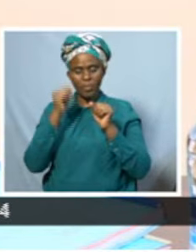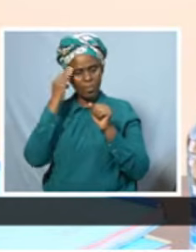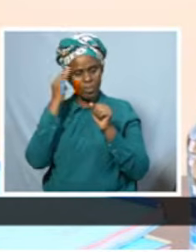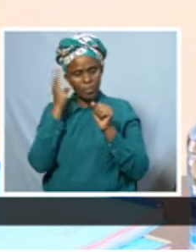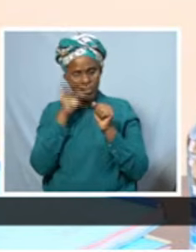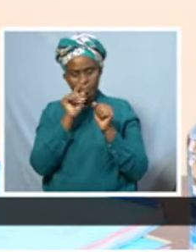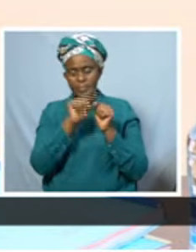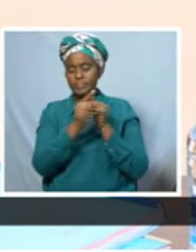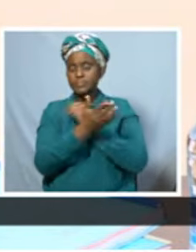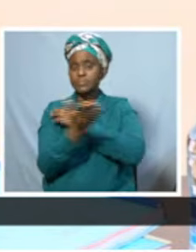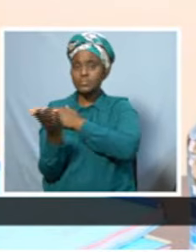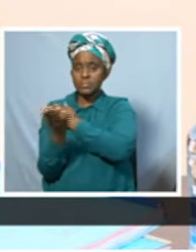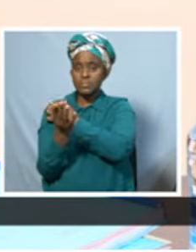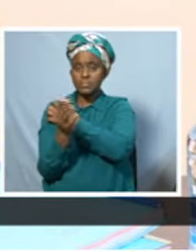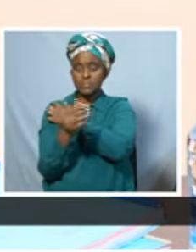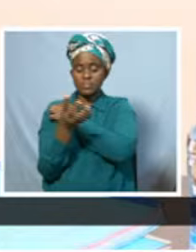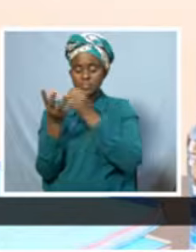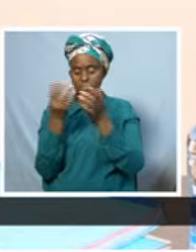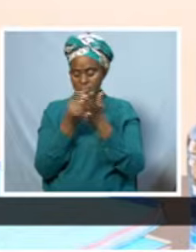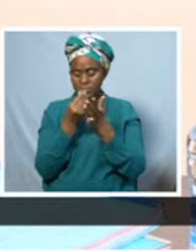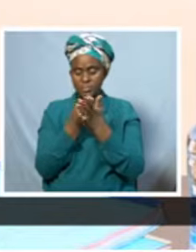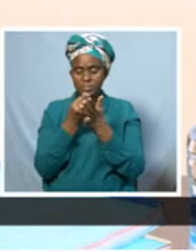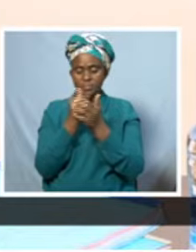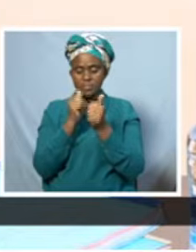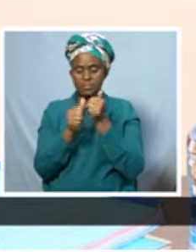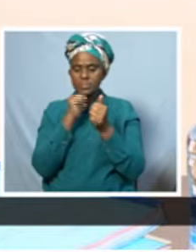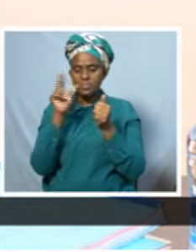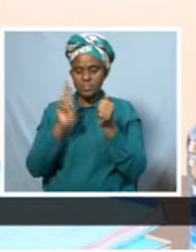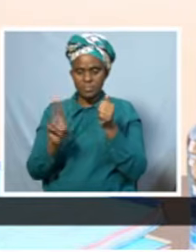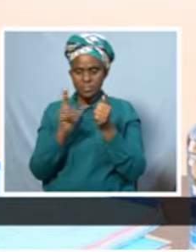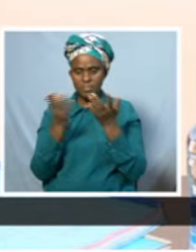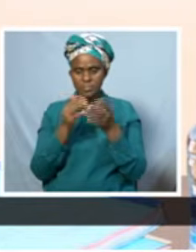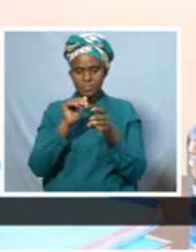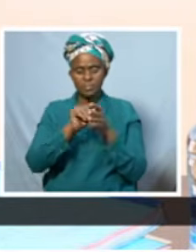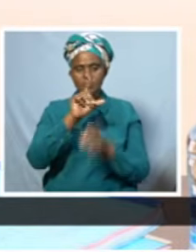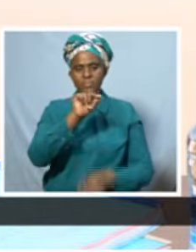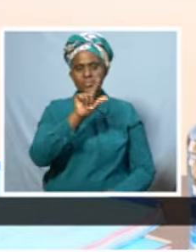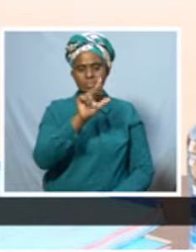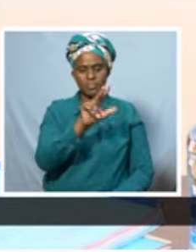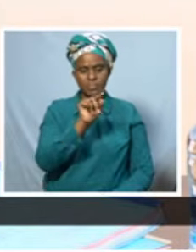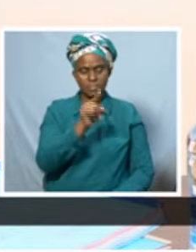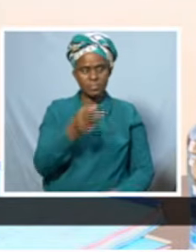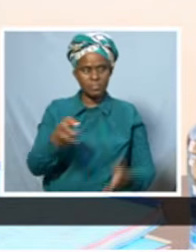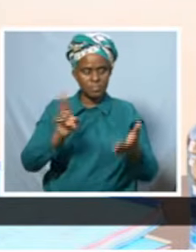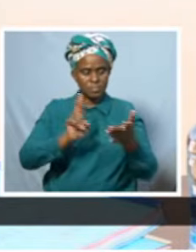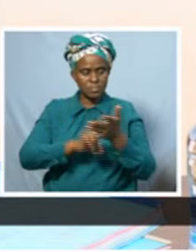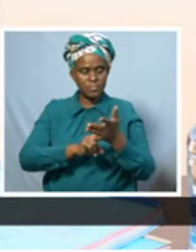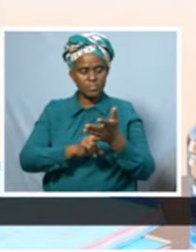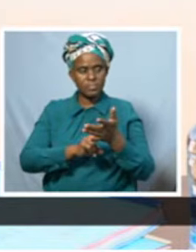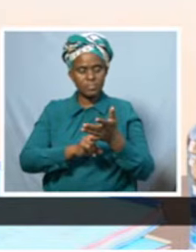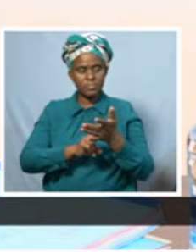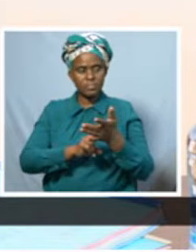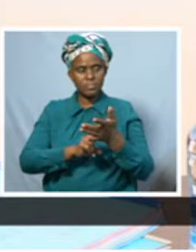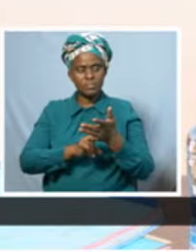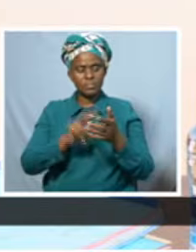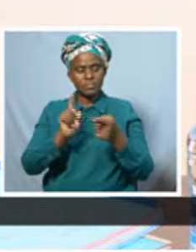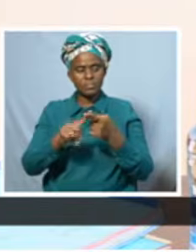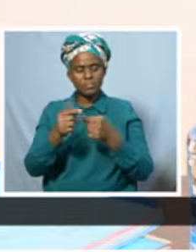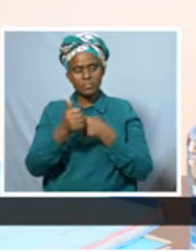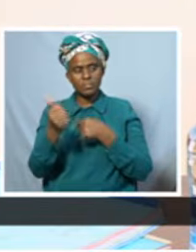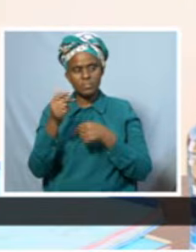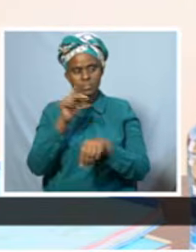that these were funds that were not utilized in 2023 and were reallocated to new projects,